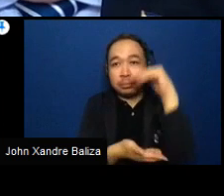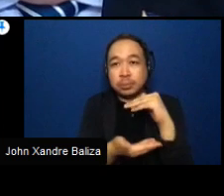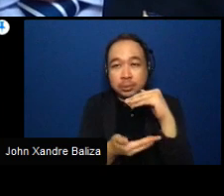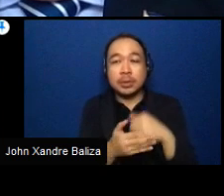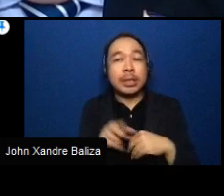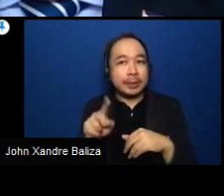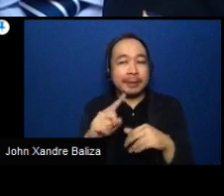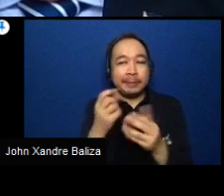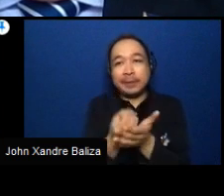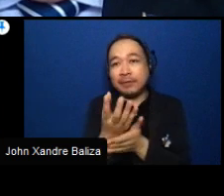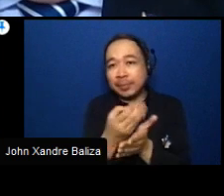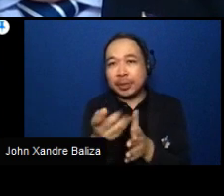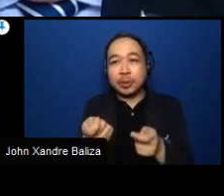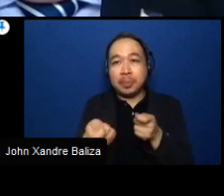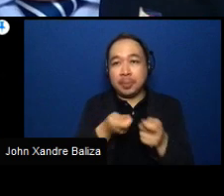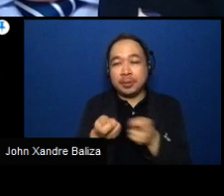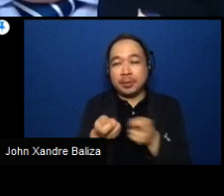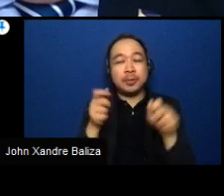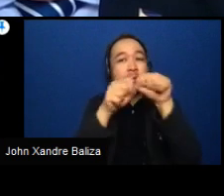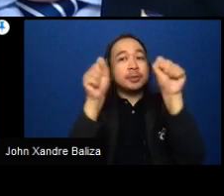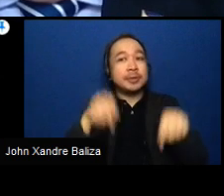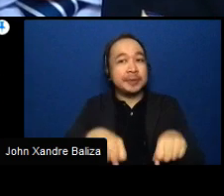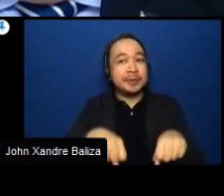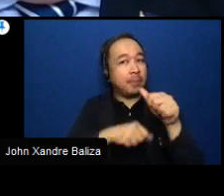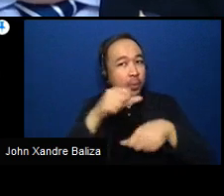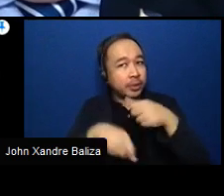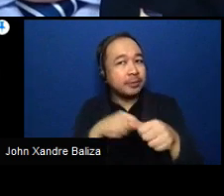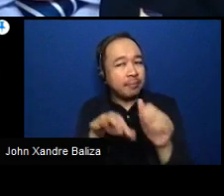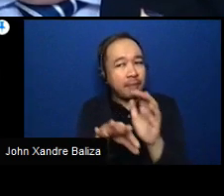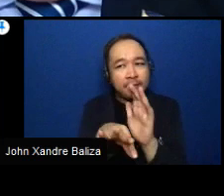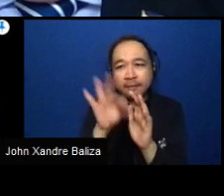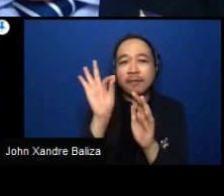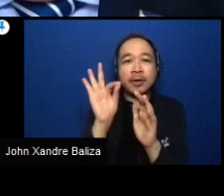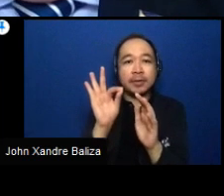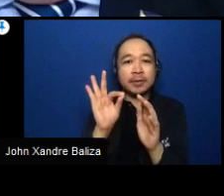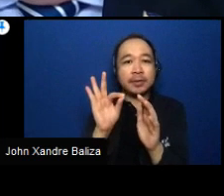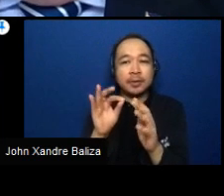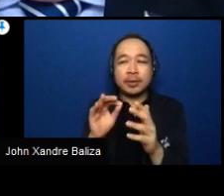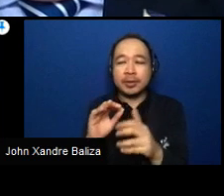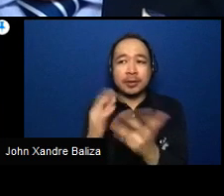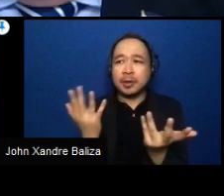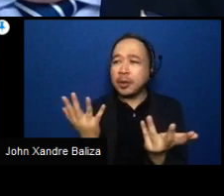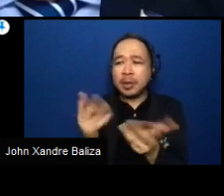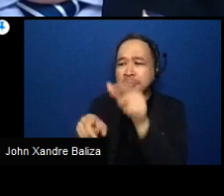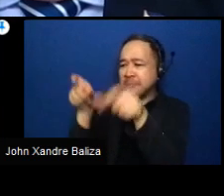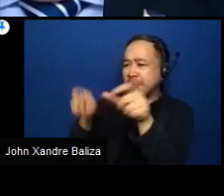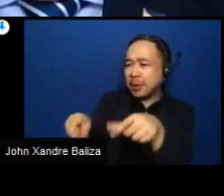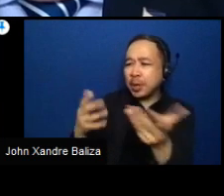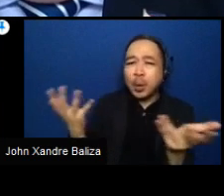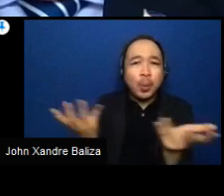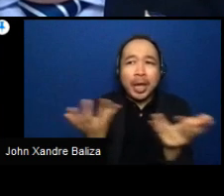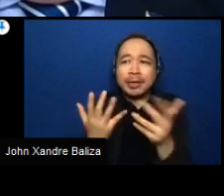an information management system that identifies who and where the poor are